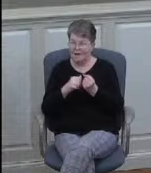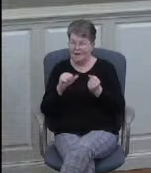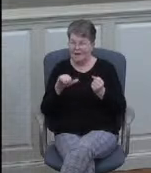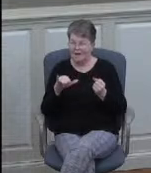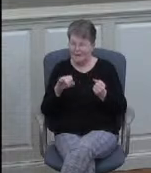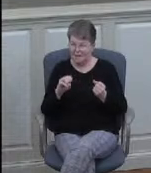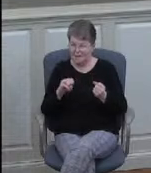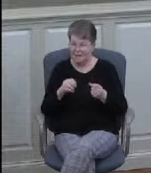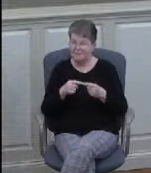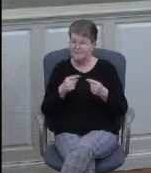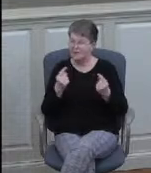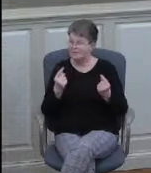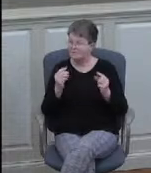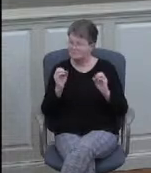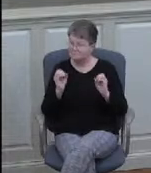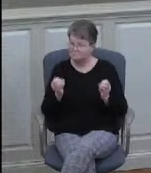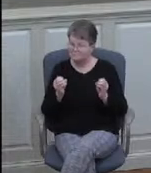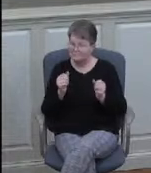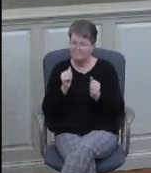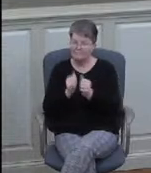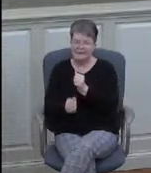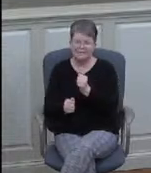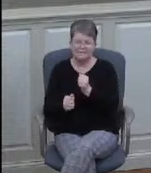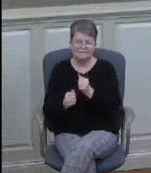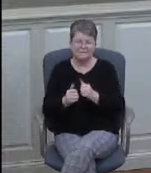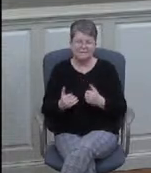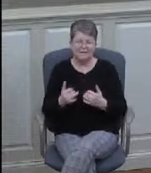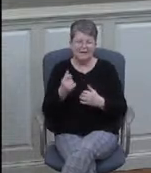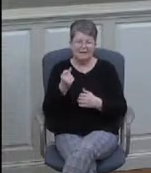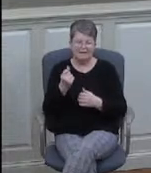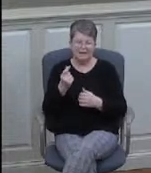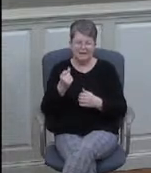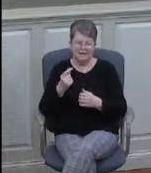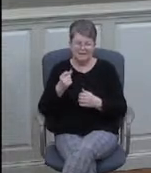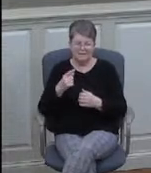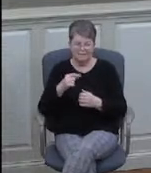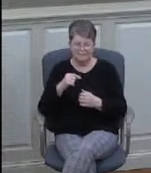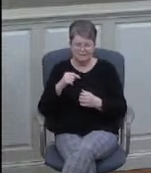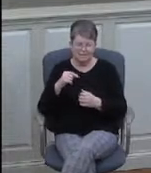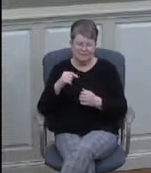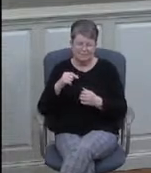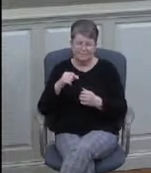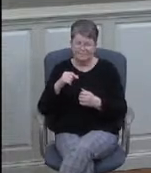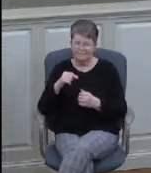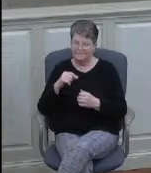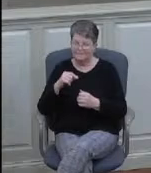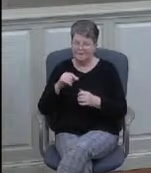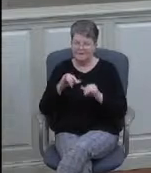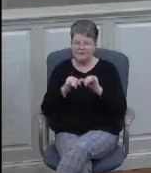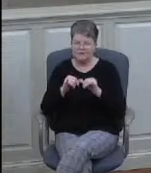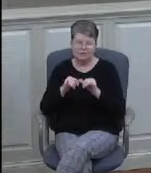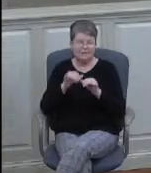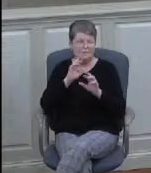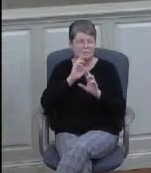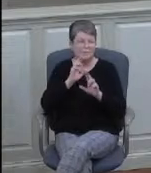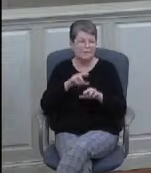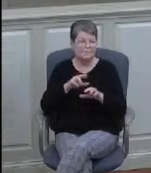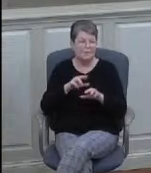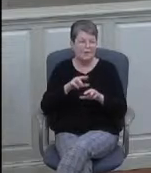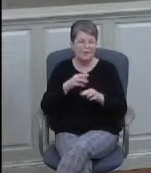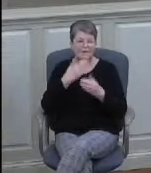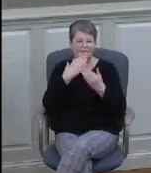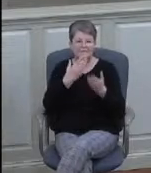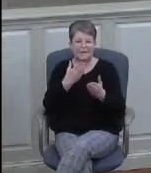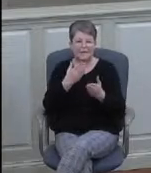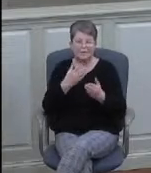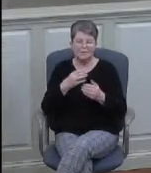Aye. Opposed, like sign. Motion carries. Item 11 is an engineering report. Thank you,